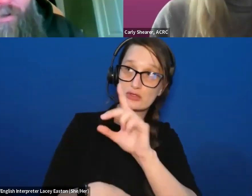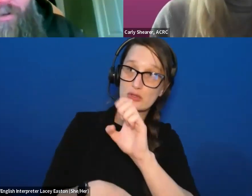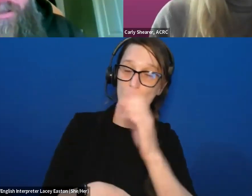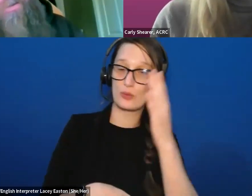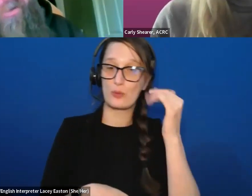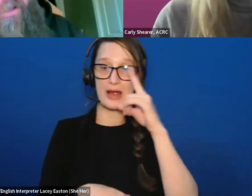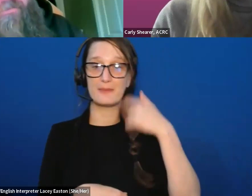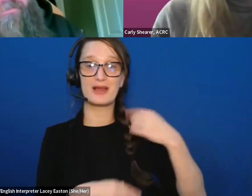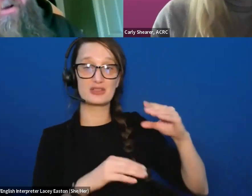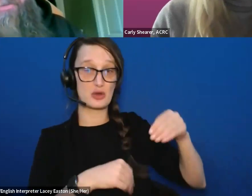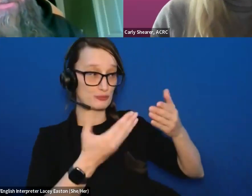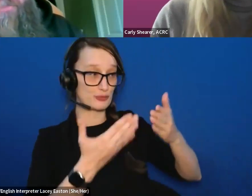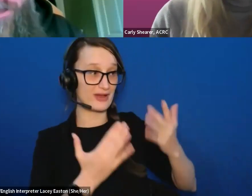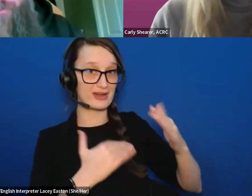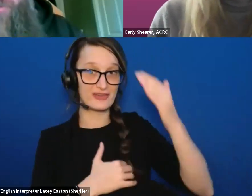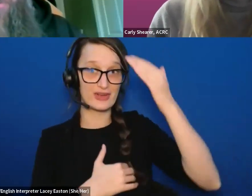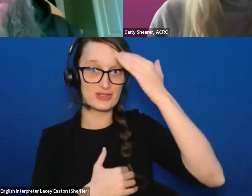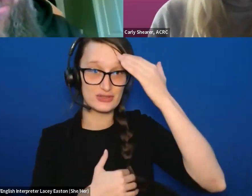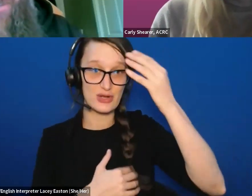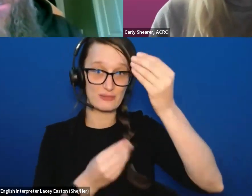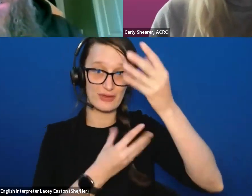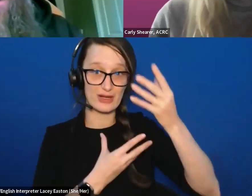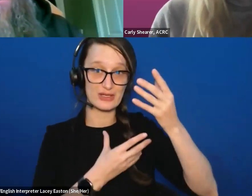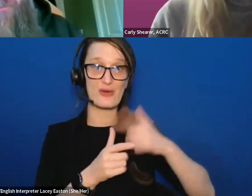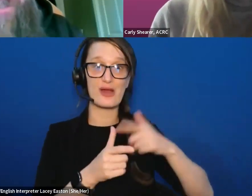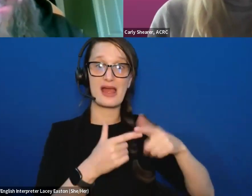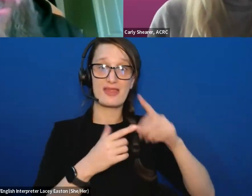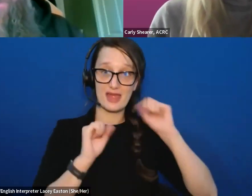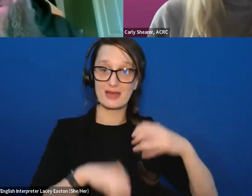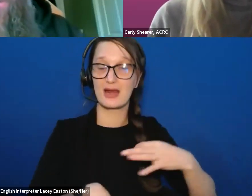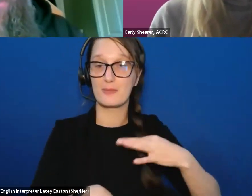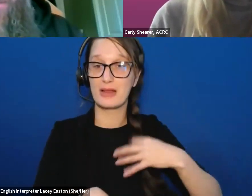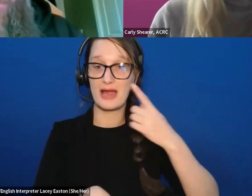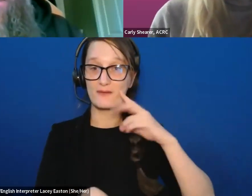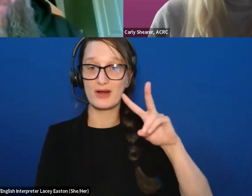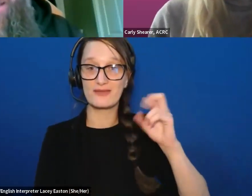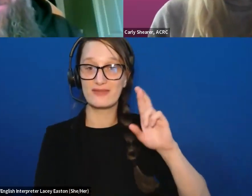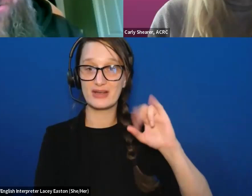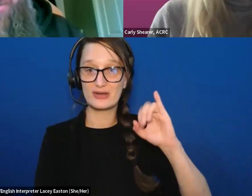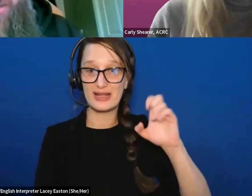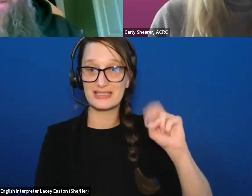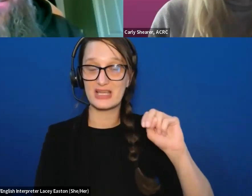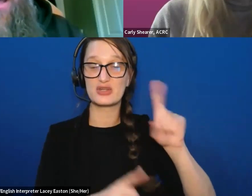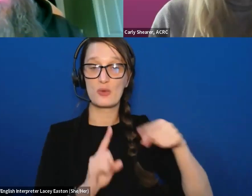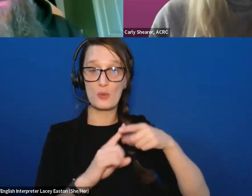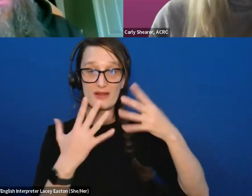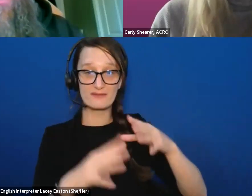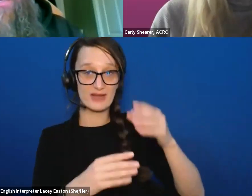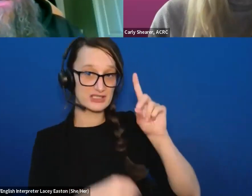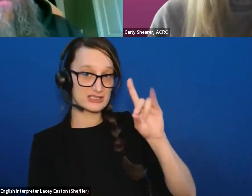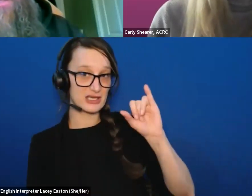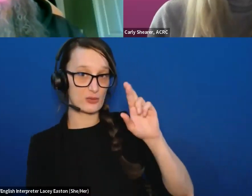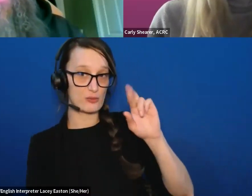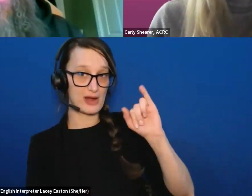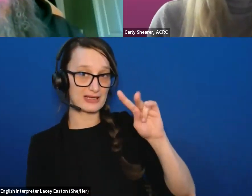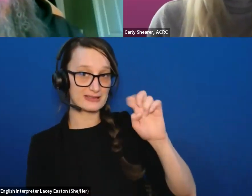find out about it and literally are able to apply for standardization once these directives come out by and large. And so that's why we